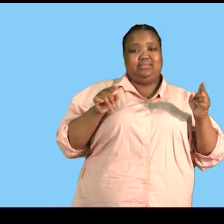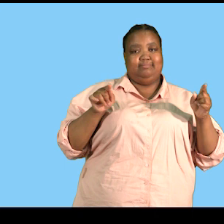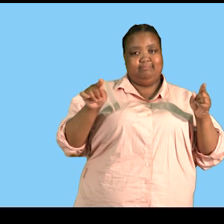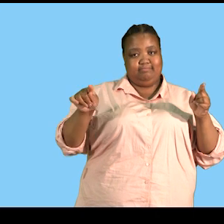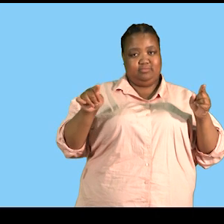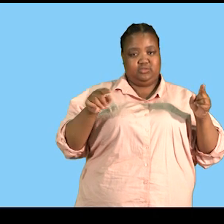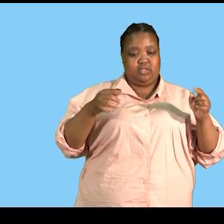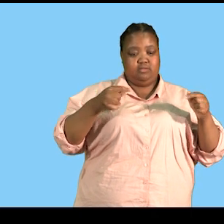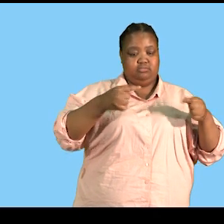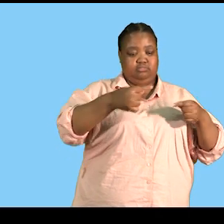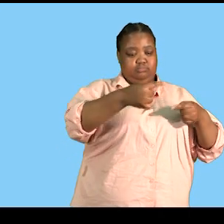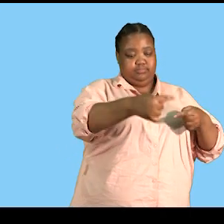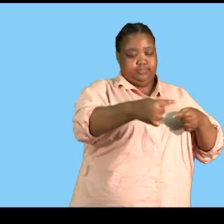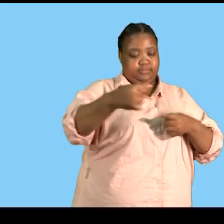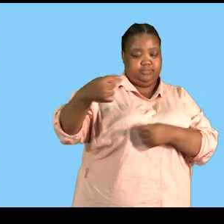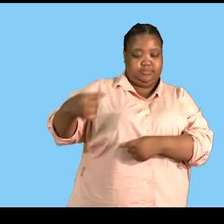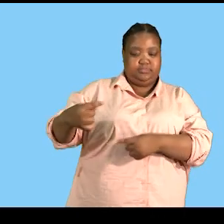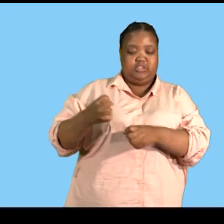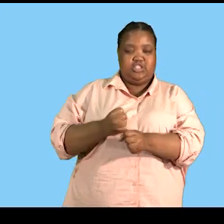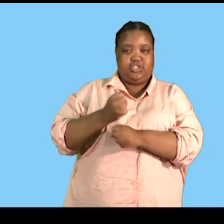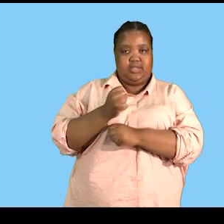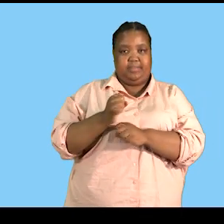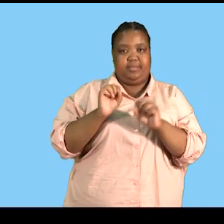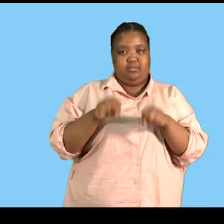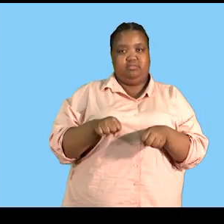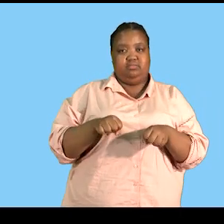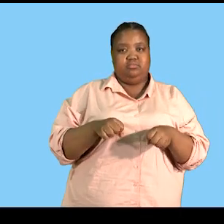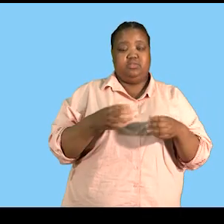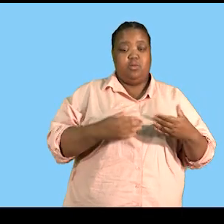here is the same as the distance there,